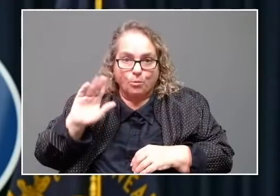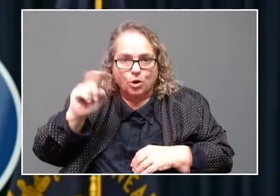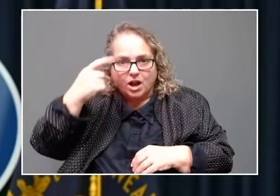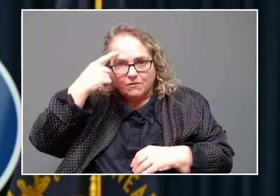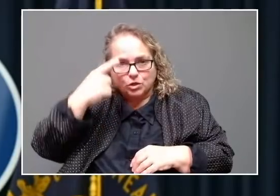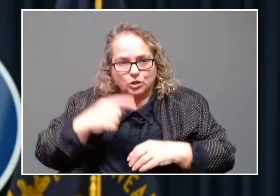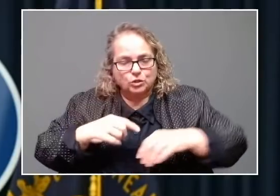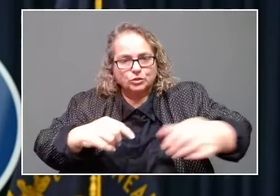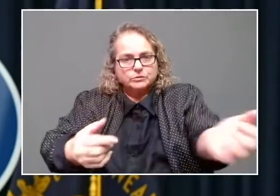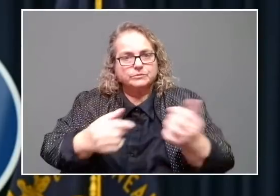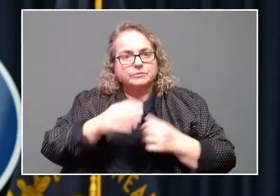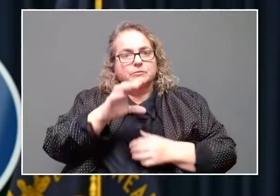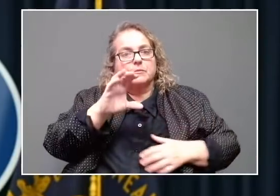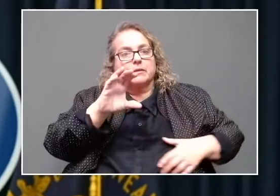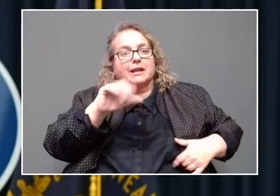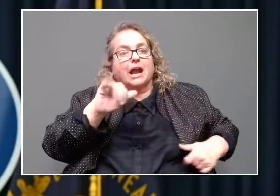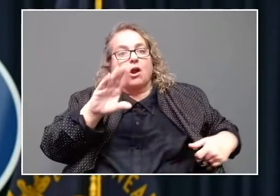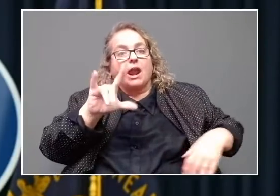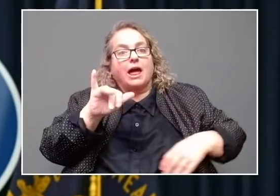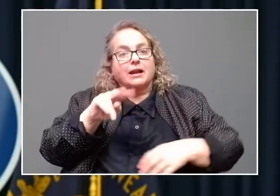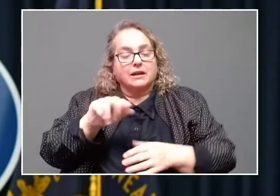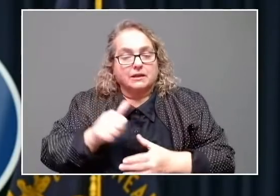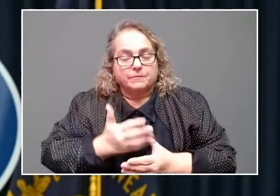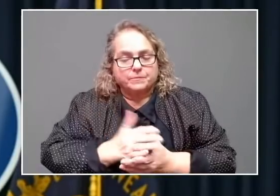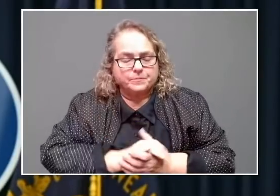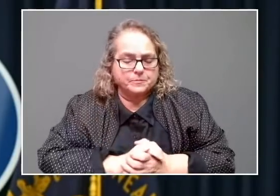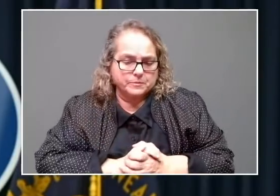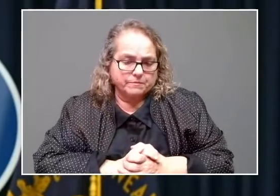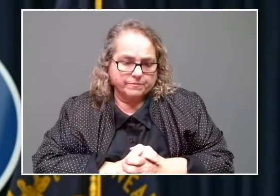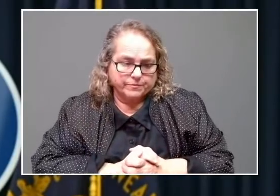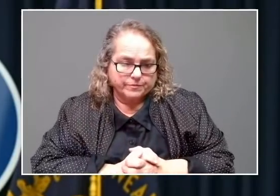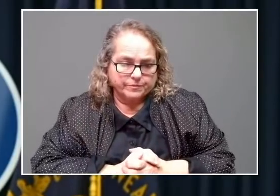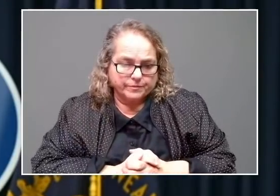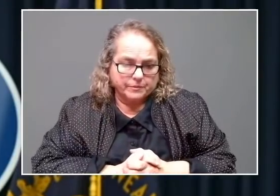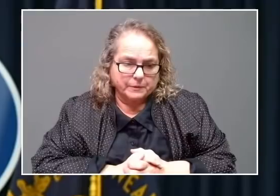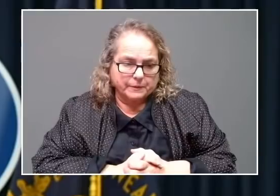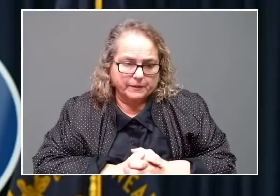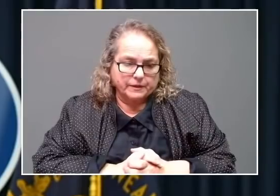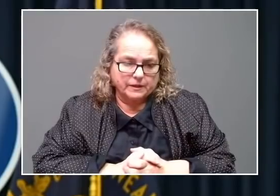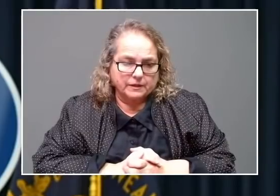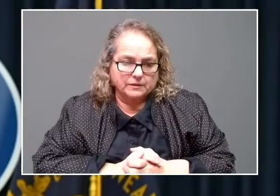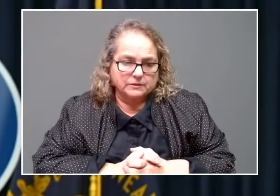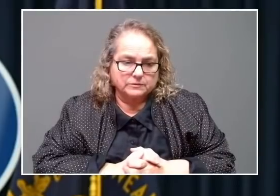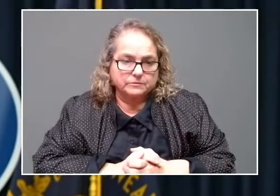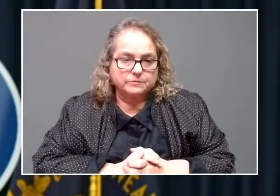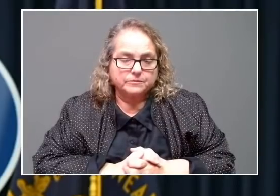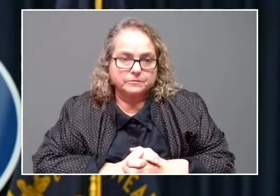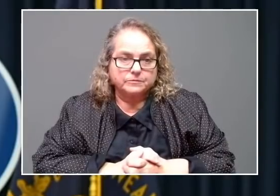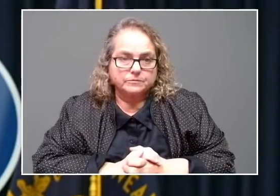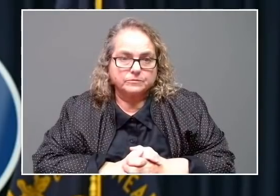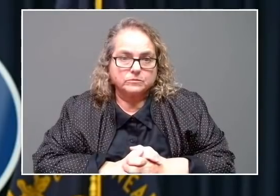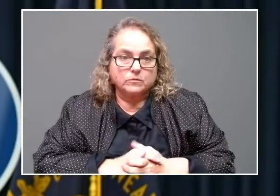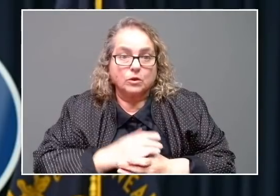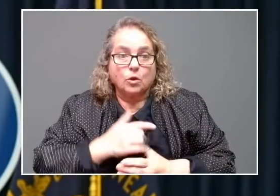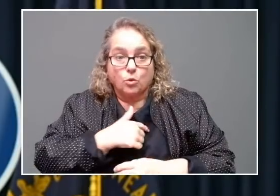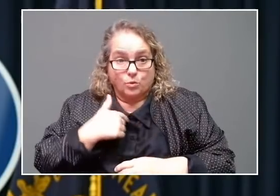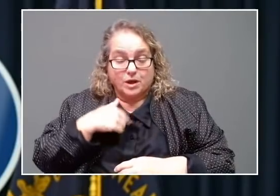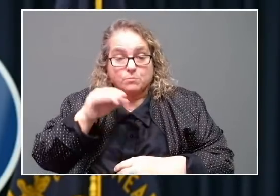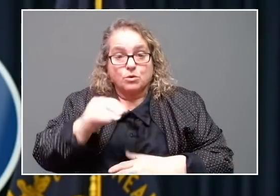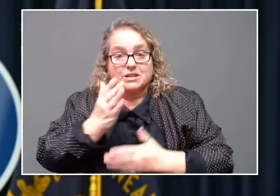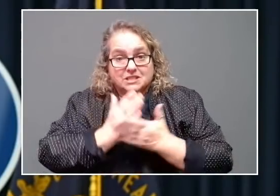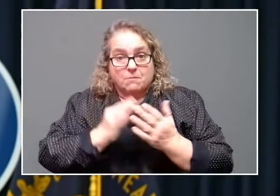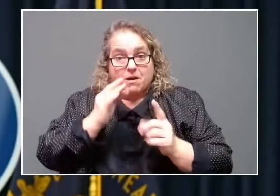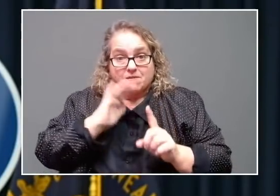Carolina. Governor, can you go into some specific issues that you found with the maps? We put some of the specific